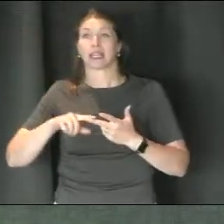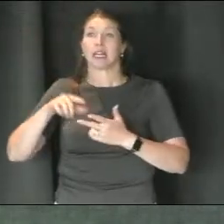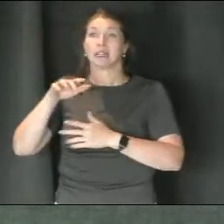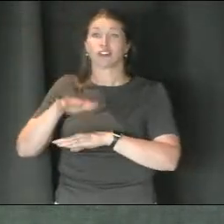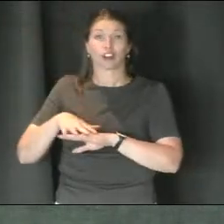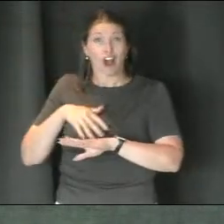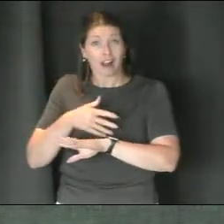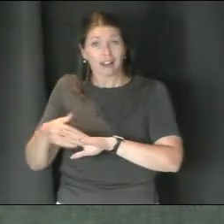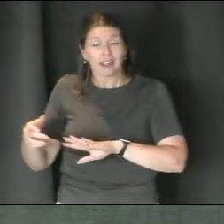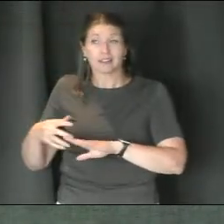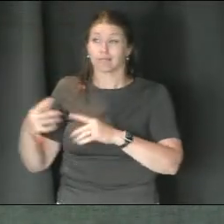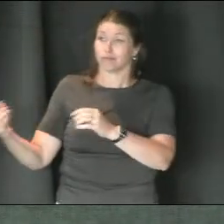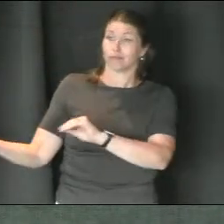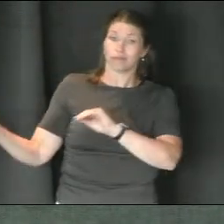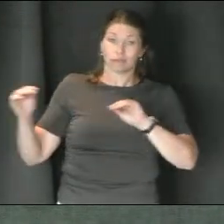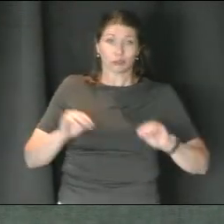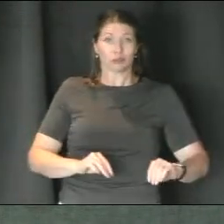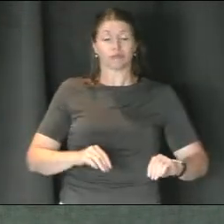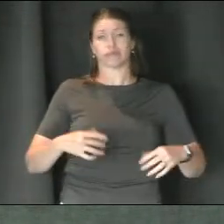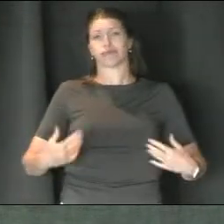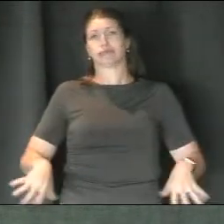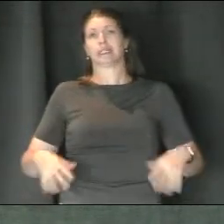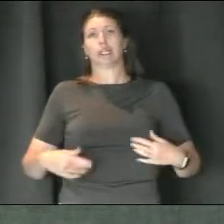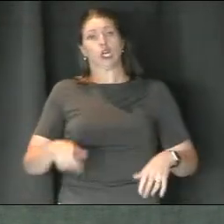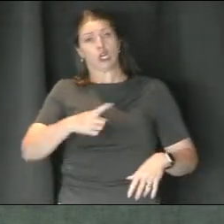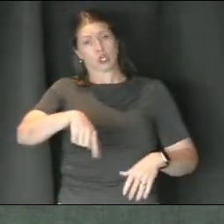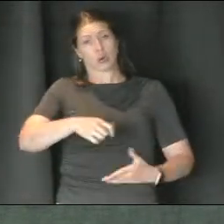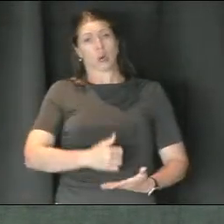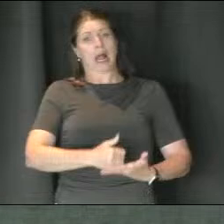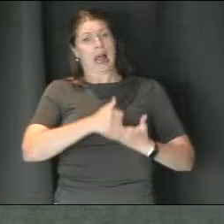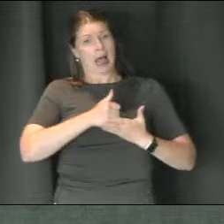you've contributed to Newfoundland and Labrador as well, whether you like it or not.